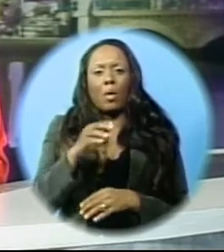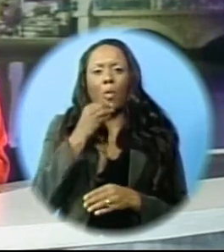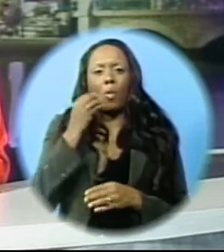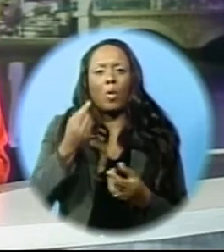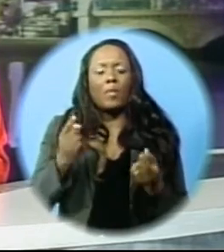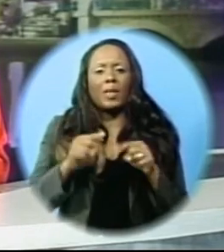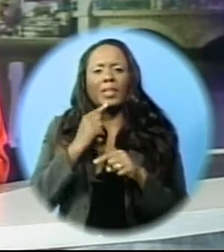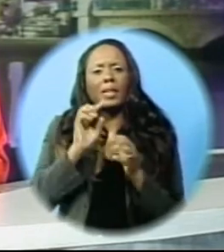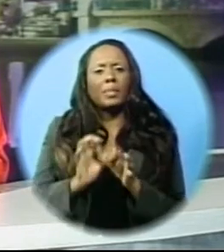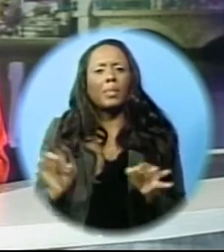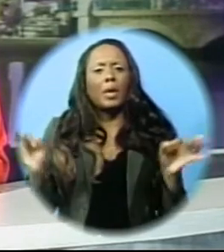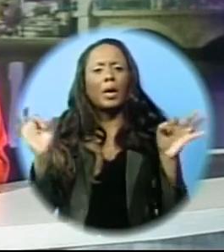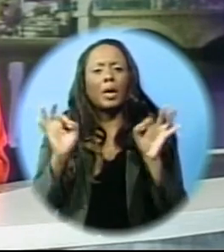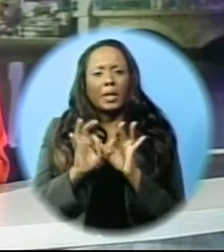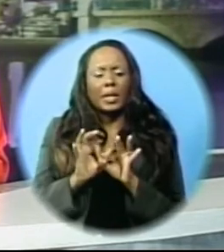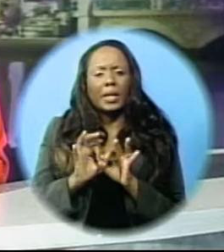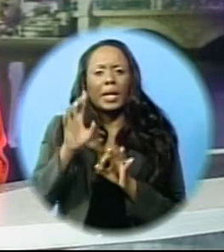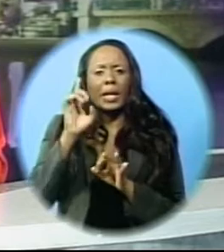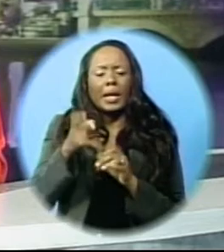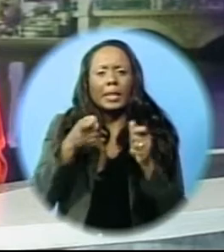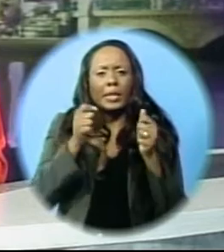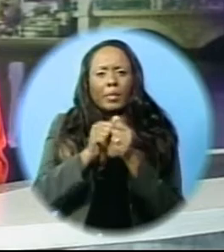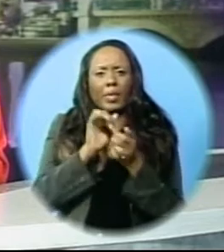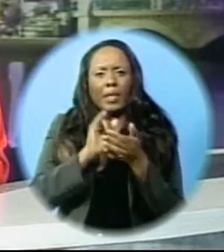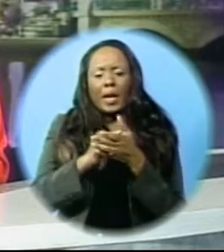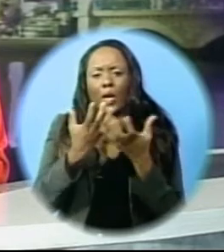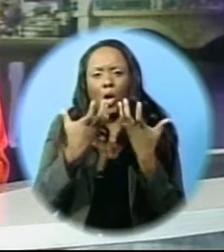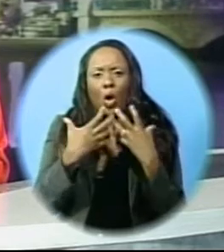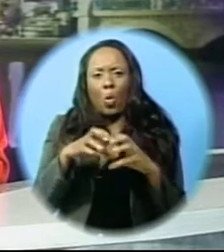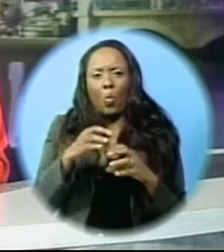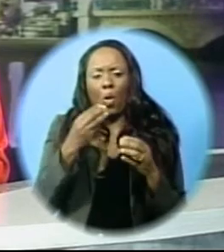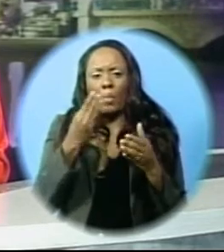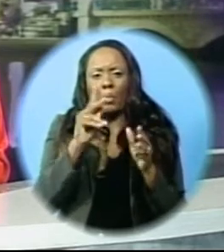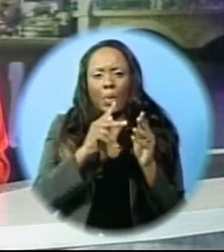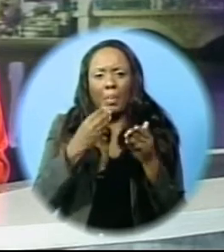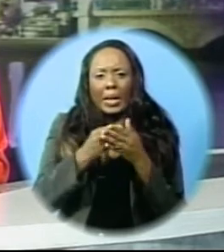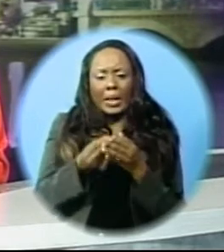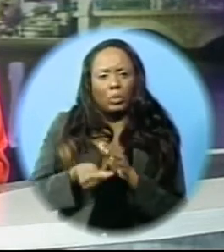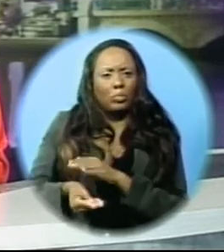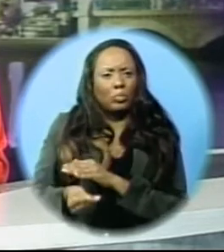critical. Mr. Brathwaite says weaknesses must be identified and addressed.